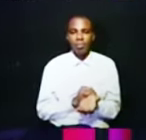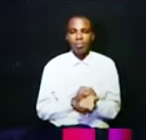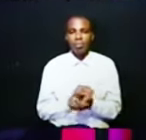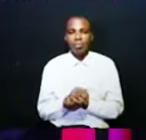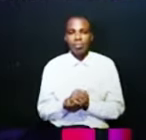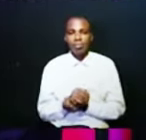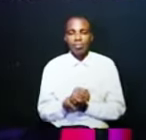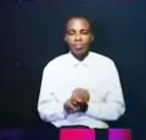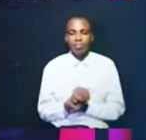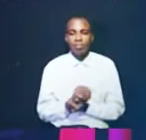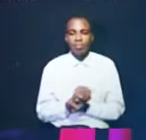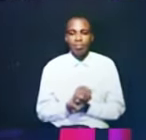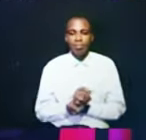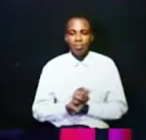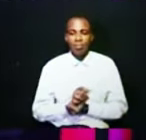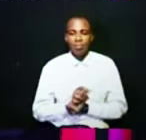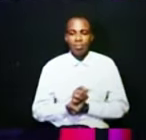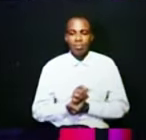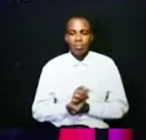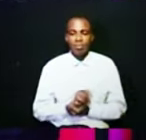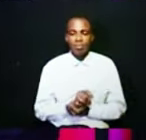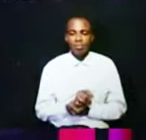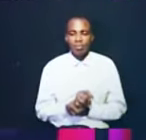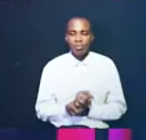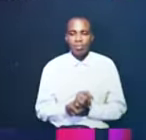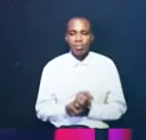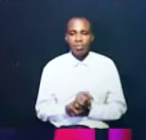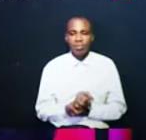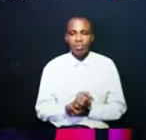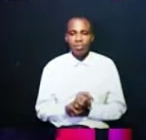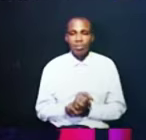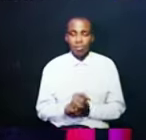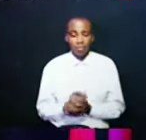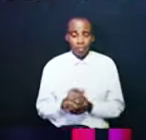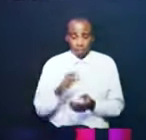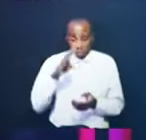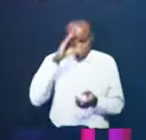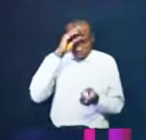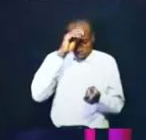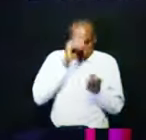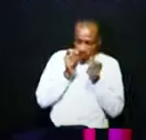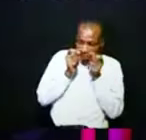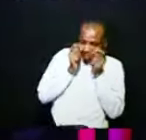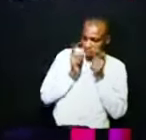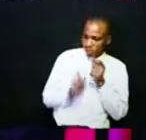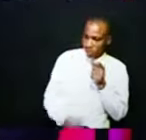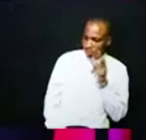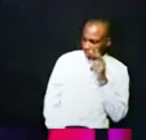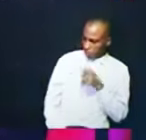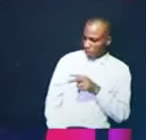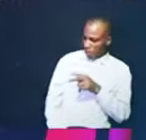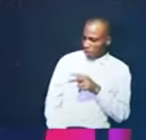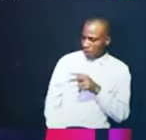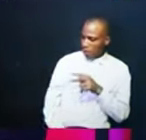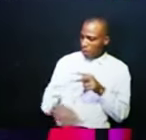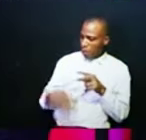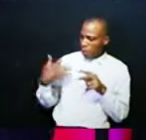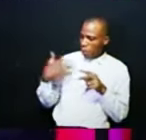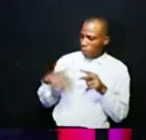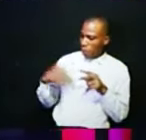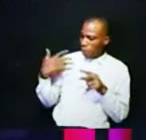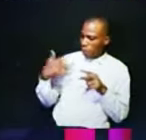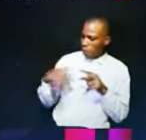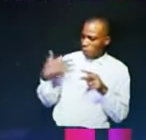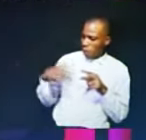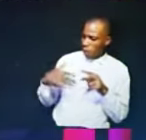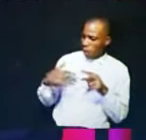na oyiye no ebo oba na de ne brɛ oberiman. The man said, oberiman can say, this is now